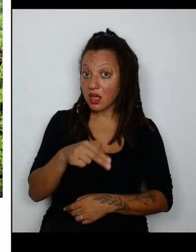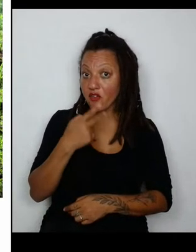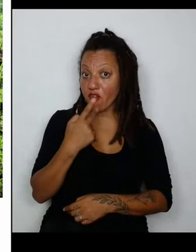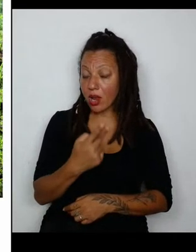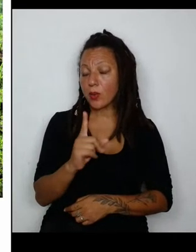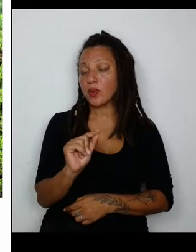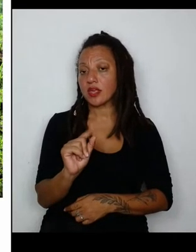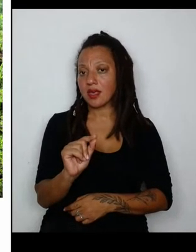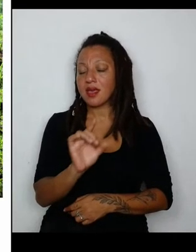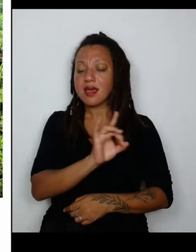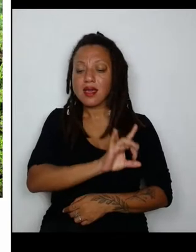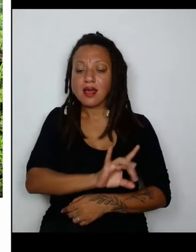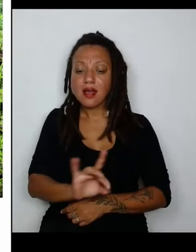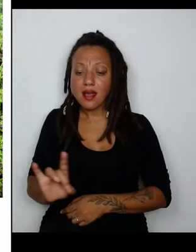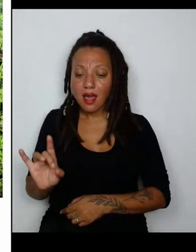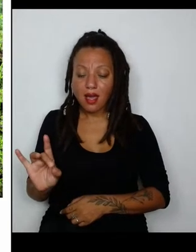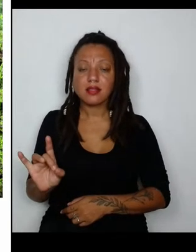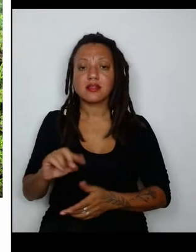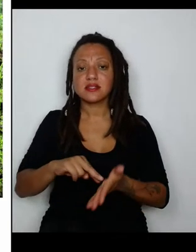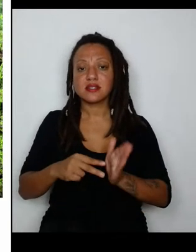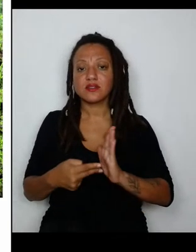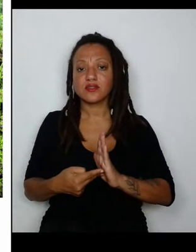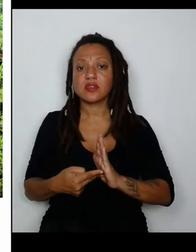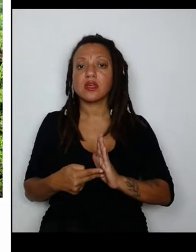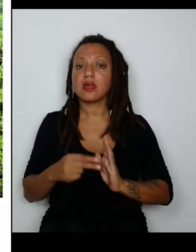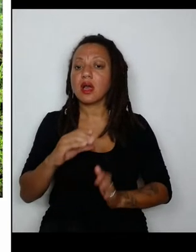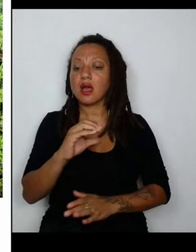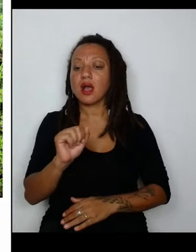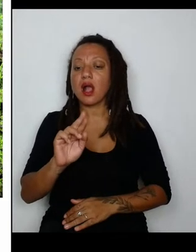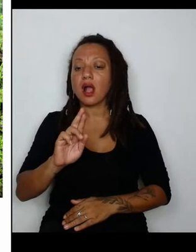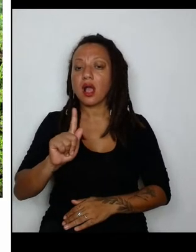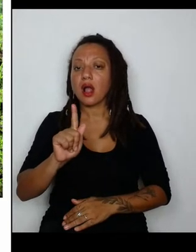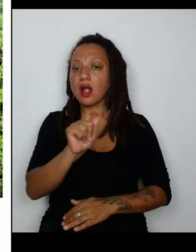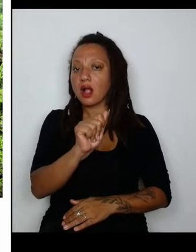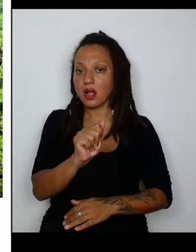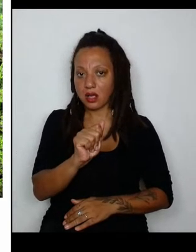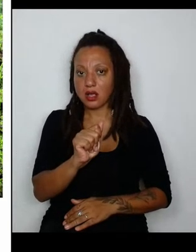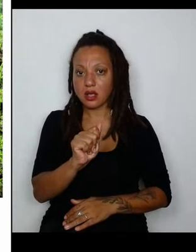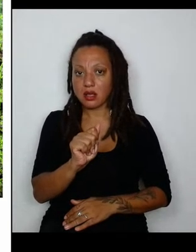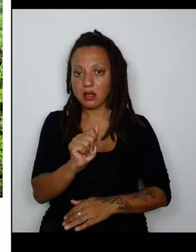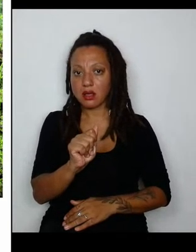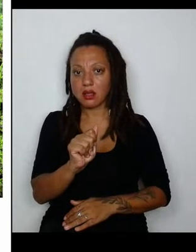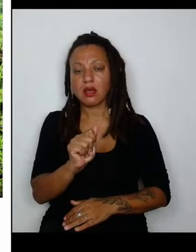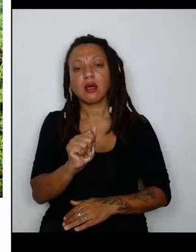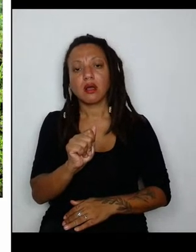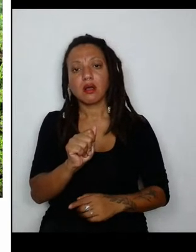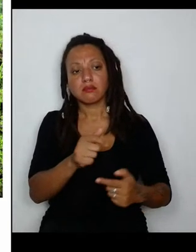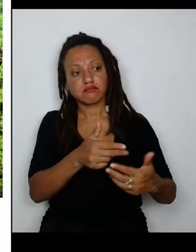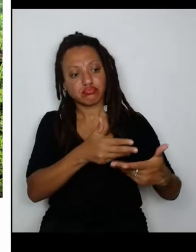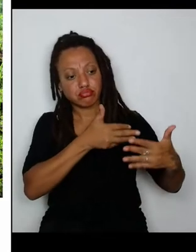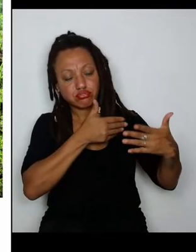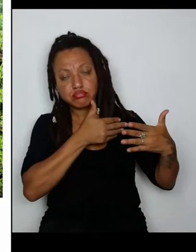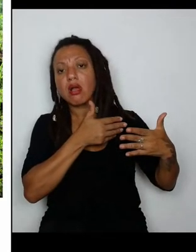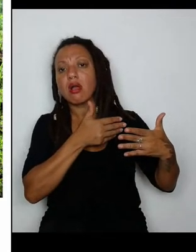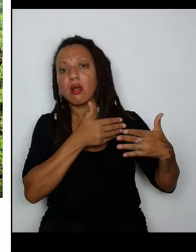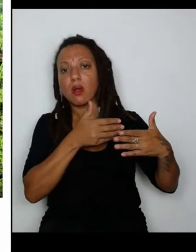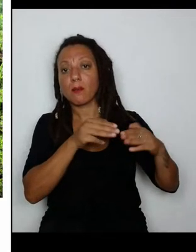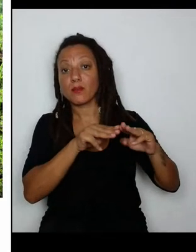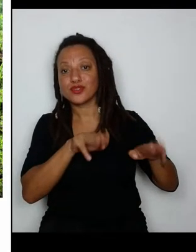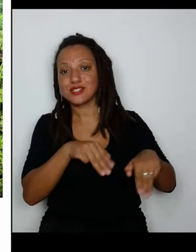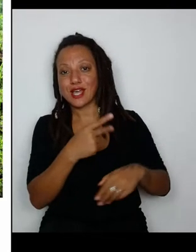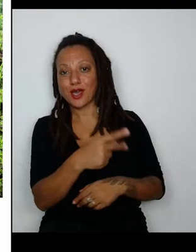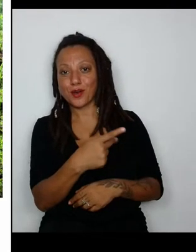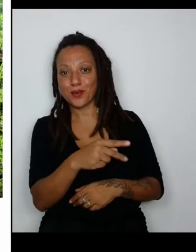put their cargo in their respective museums and remade the things they collected into new cultural artifacts my